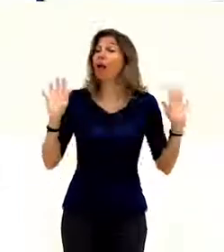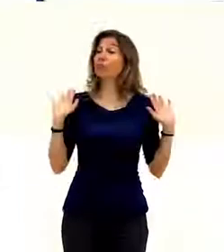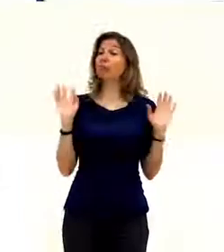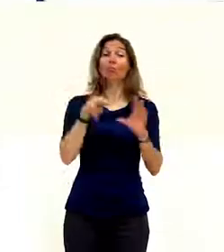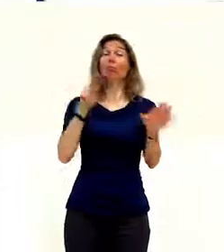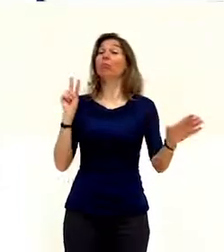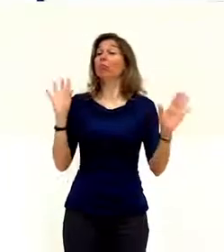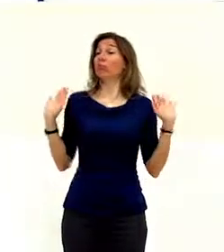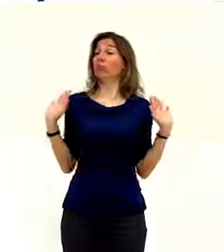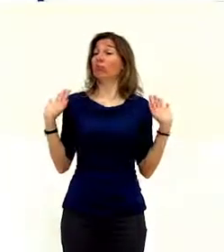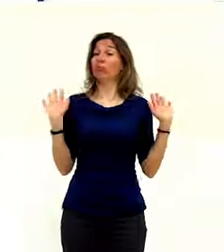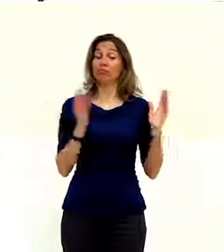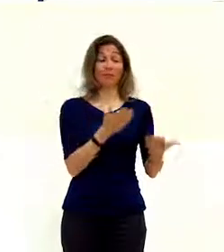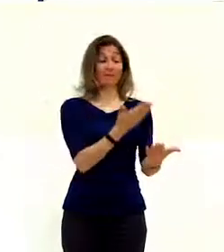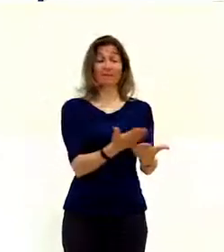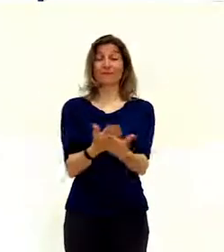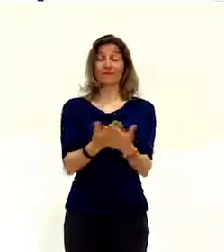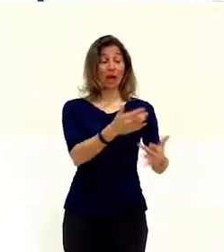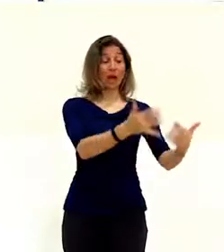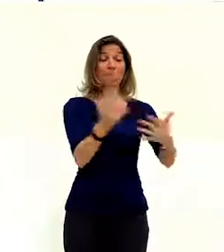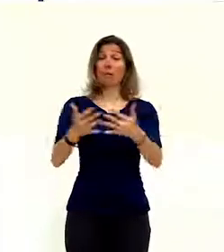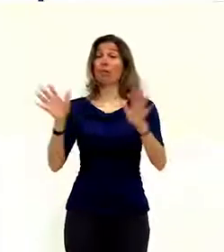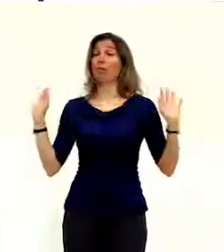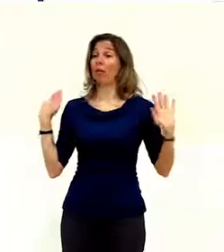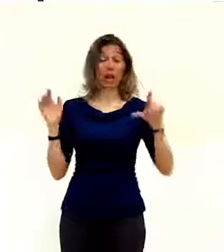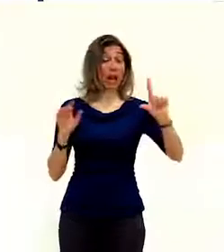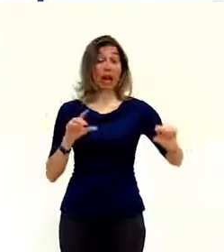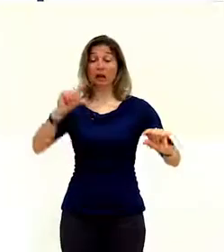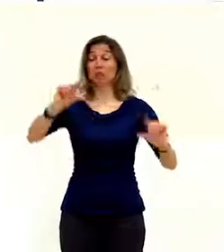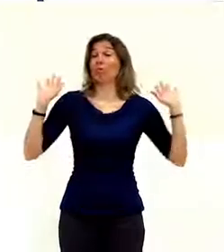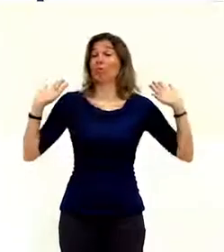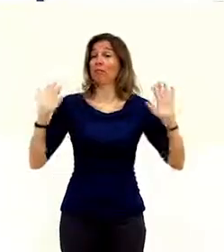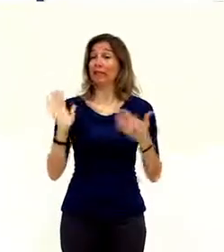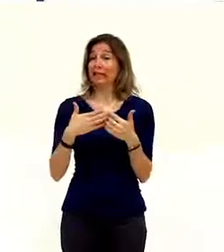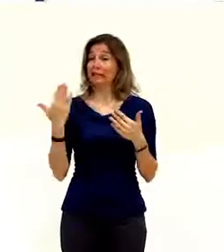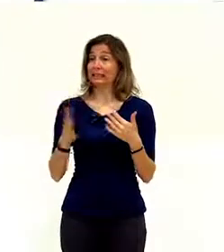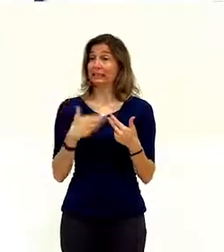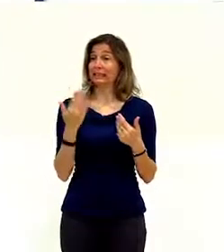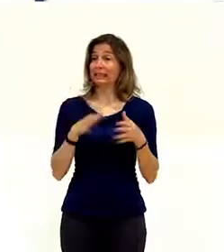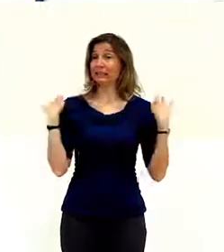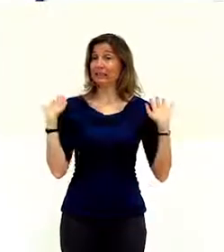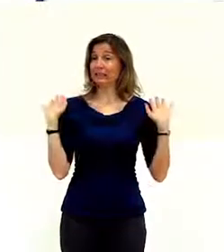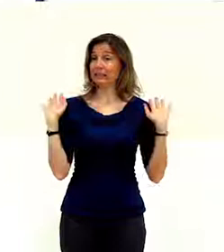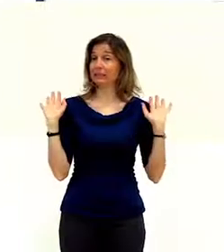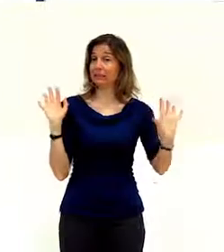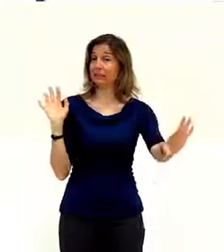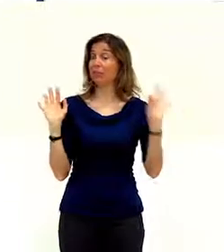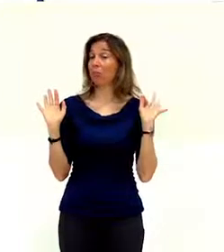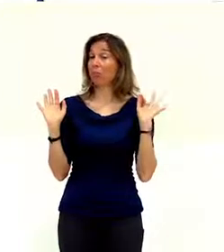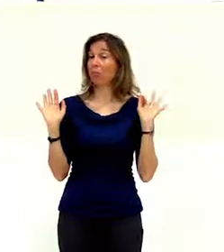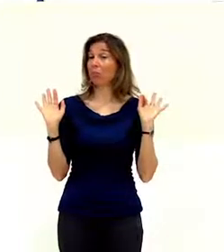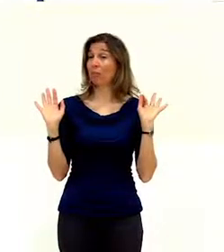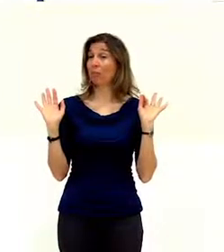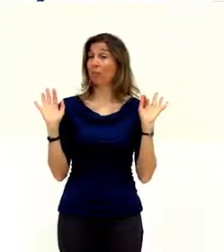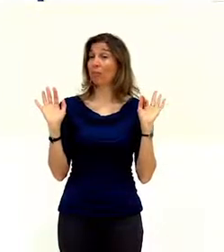It's very numerical. If it's less, you get the price. It doesn't matter how the